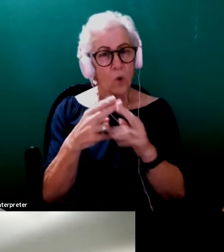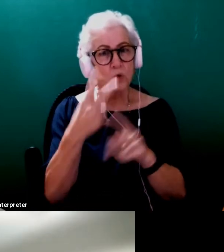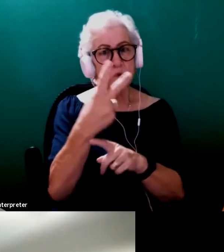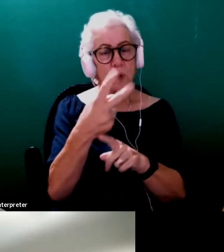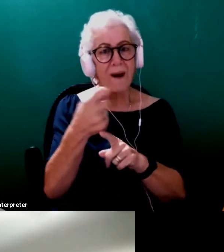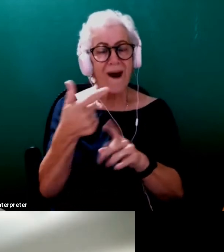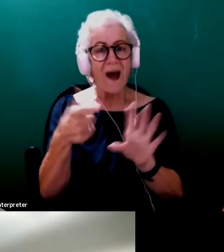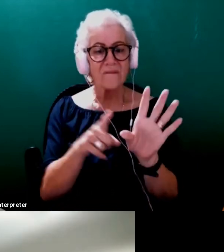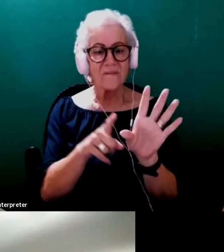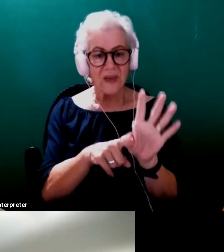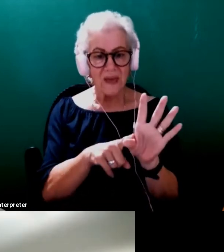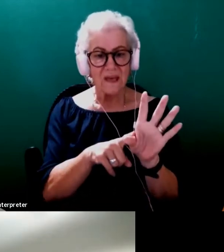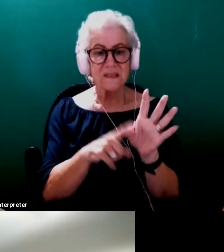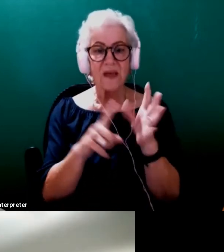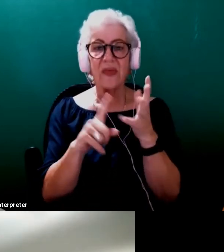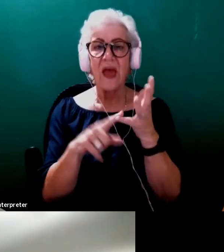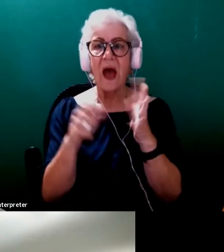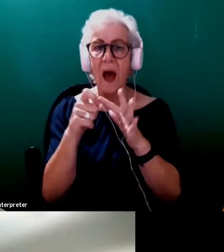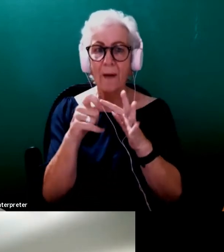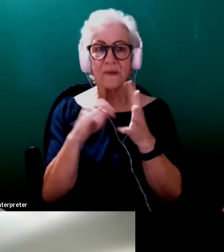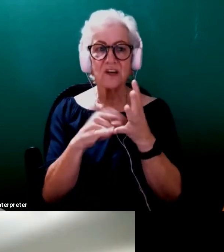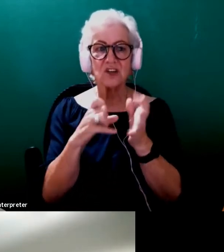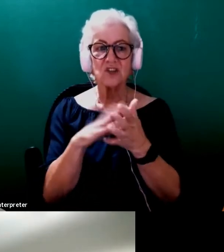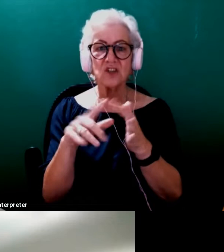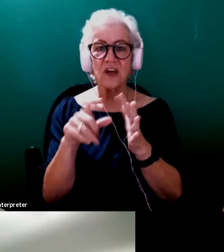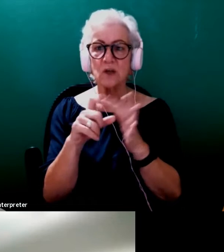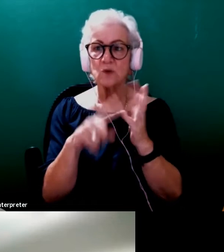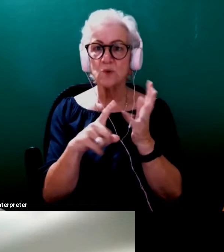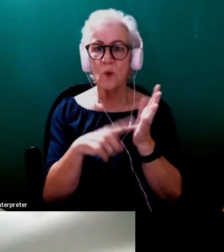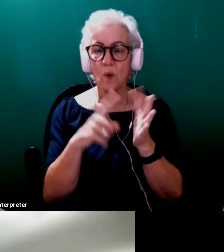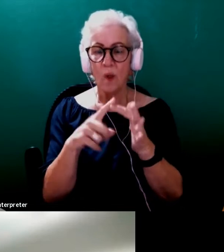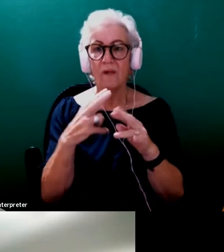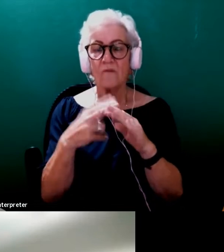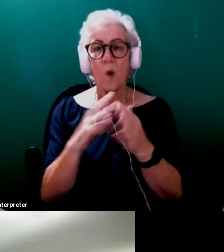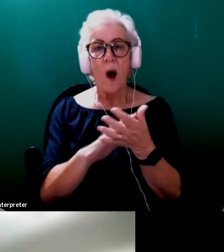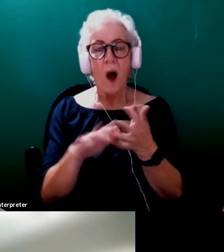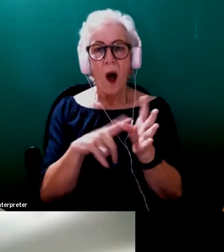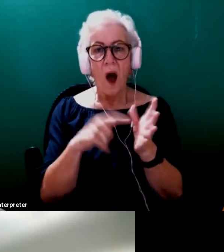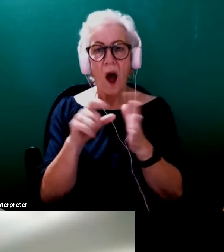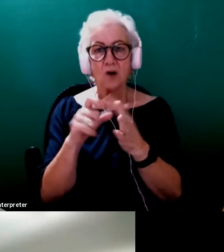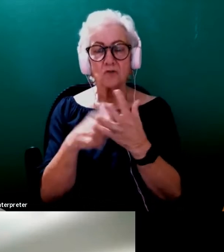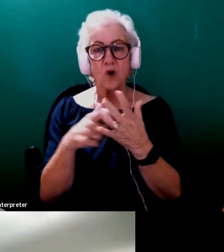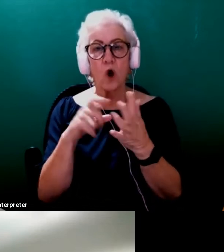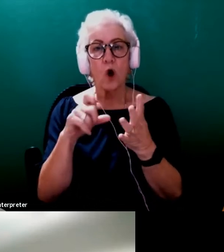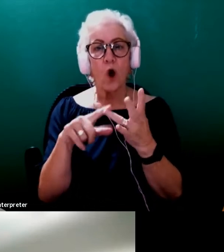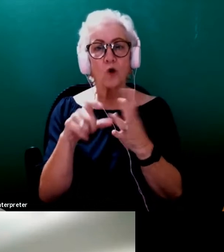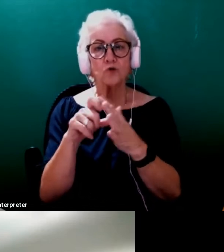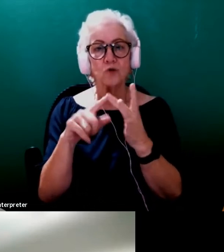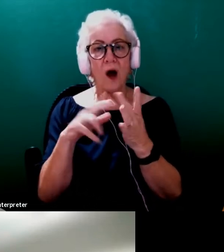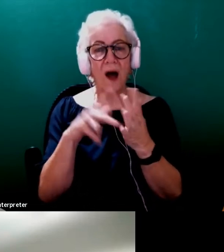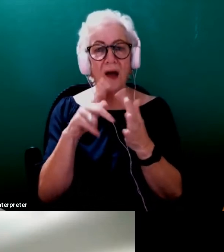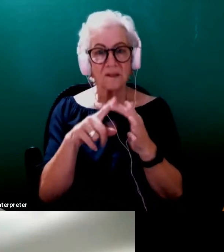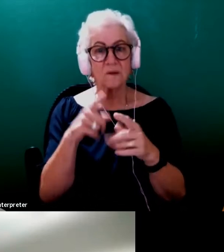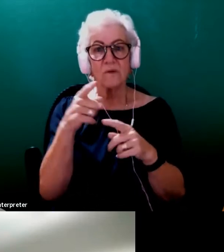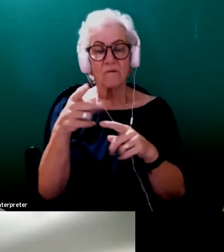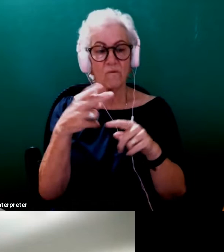years the upscheduling of hydrocodone from Schedule 3 to Schedule 2 under the Controlled